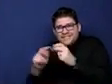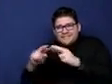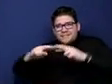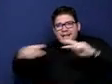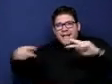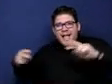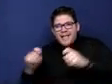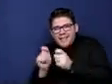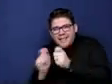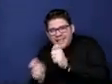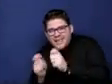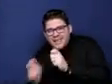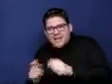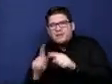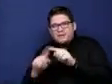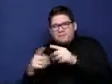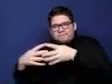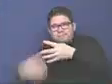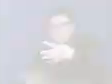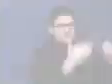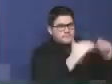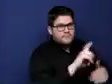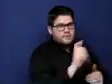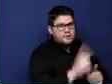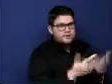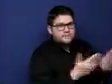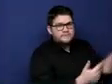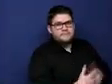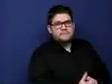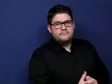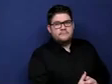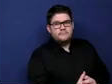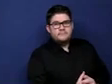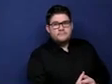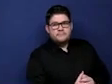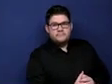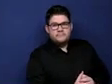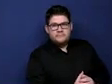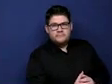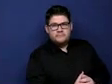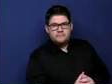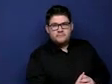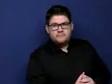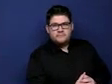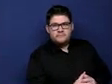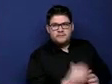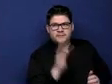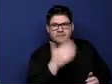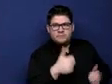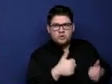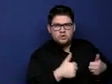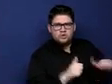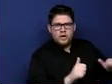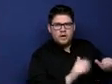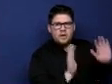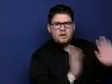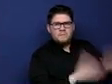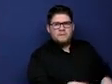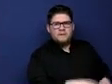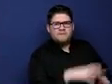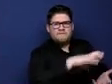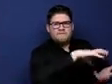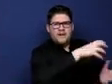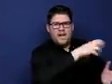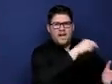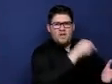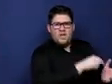hundreds that we see in the province. Based on your comments today, it almost seems like you're trying to minimize the variants. You emphasize small numbers.